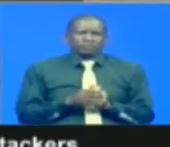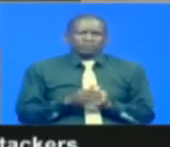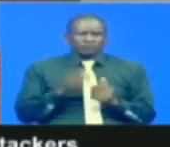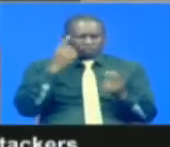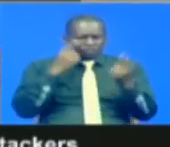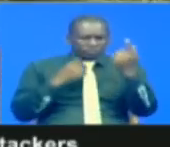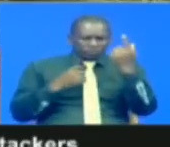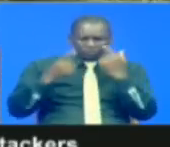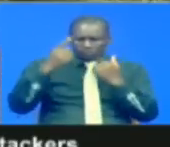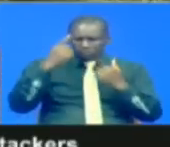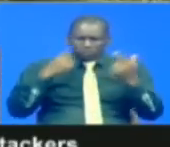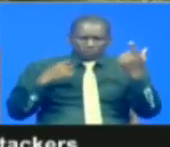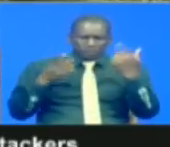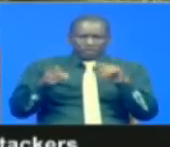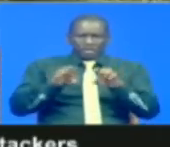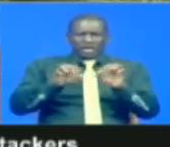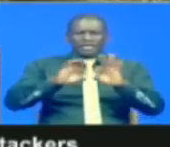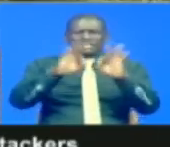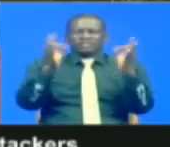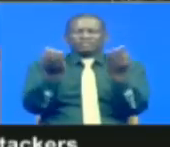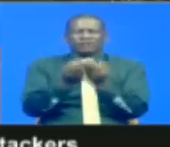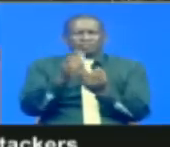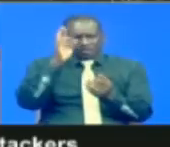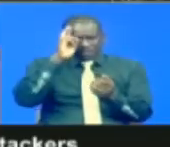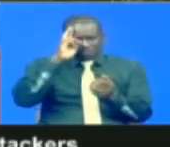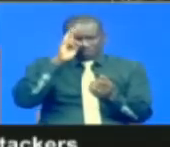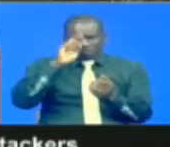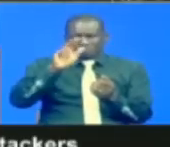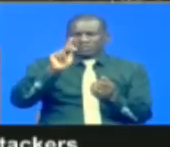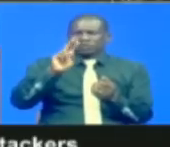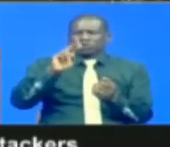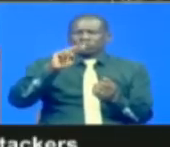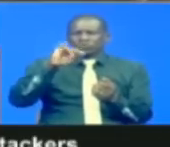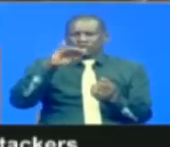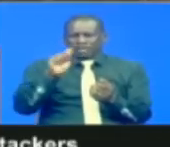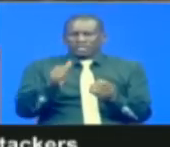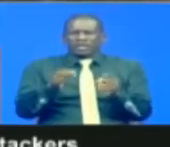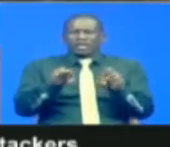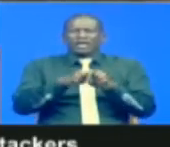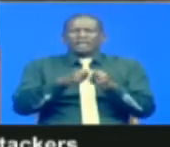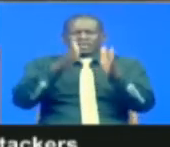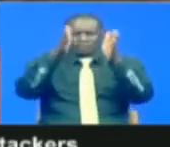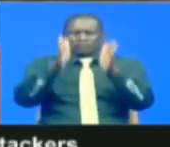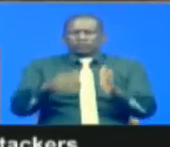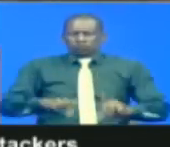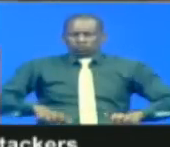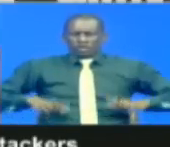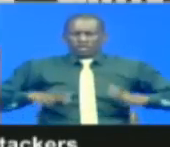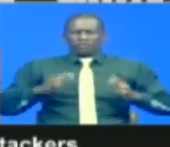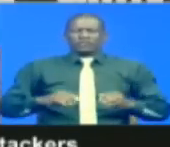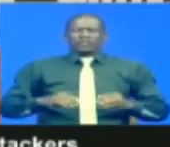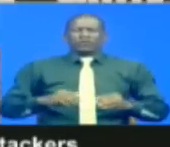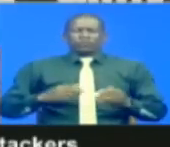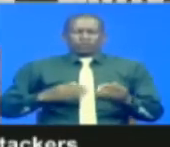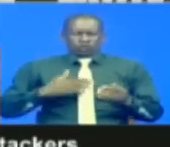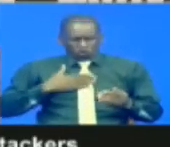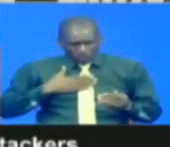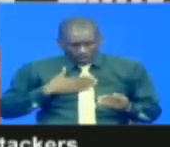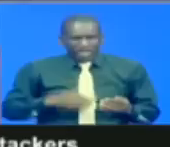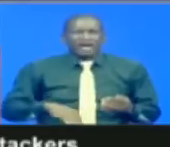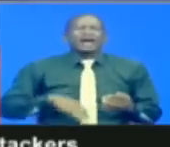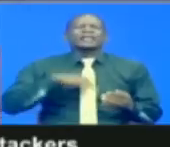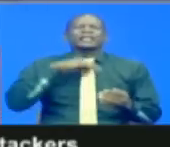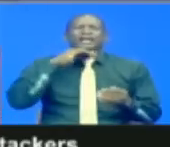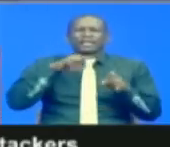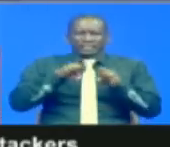flowed freely as the family remembered Ashford Courier as a man who lived his life with honor and died in just the same